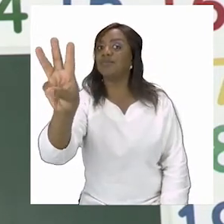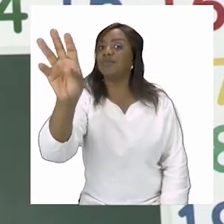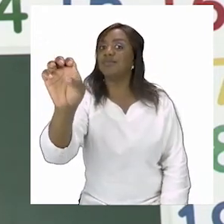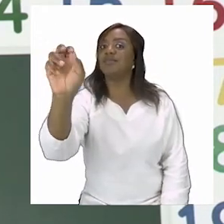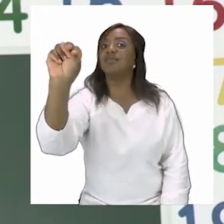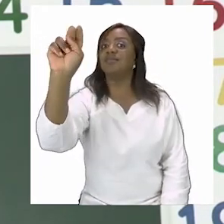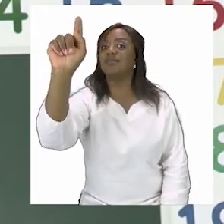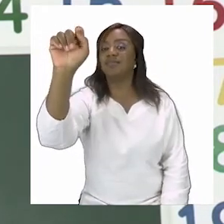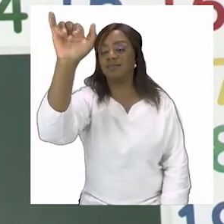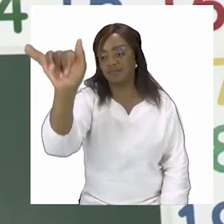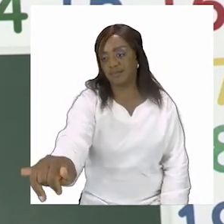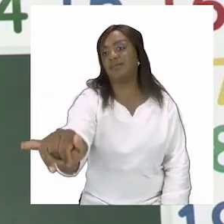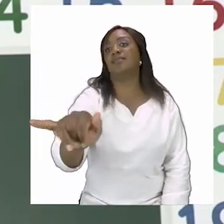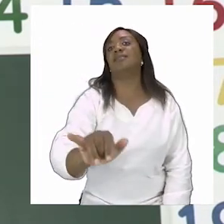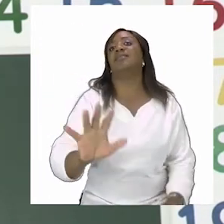20.